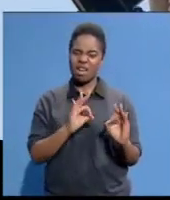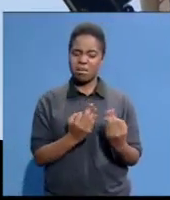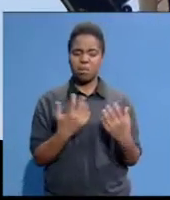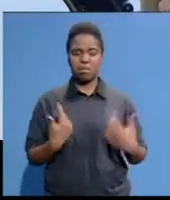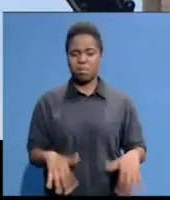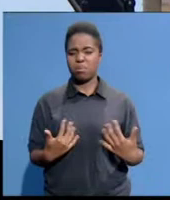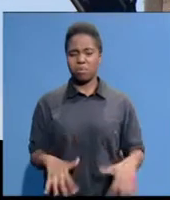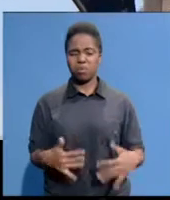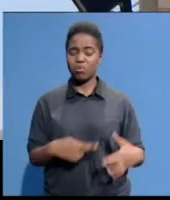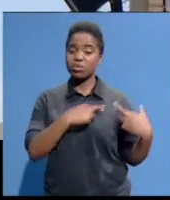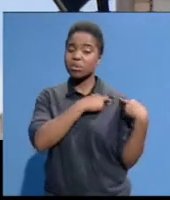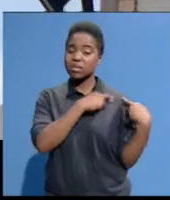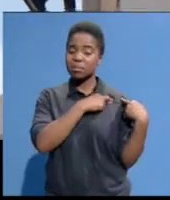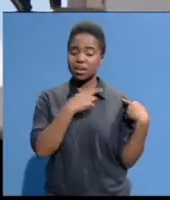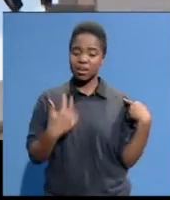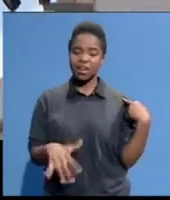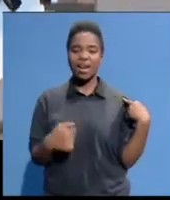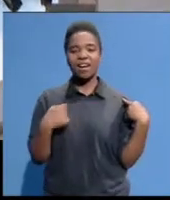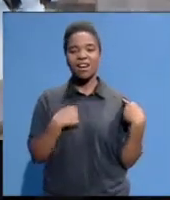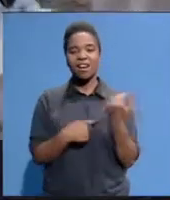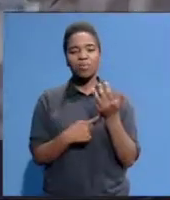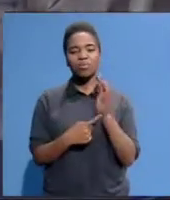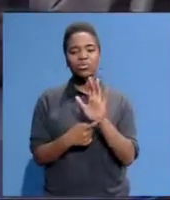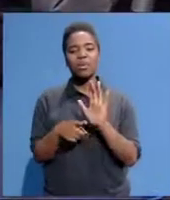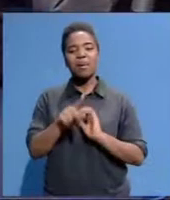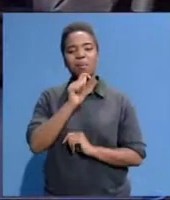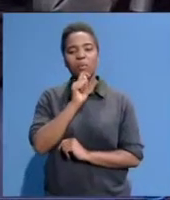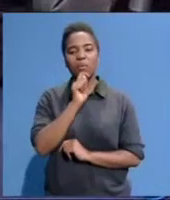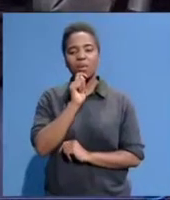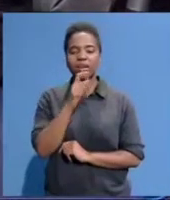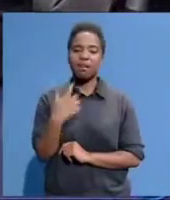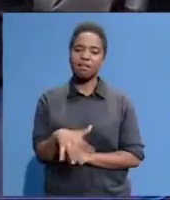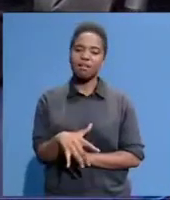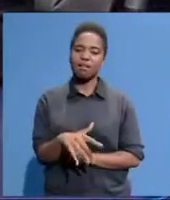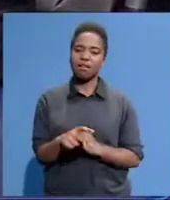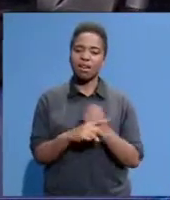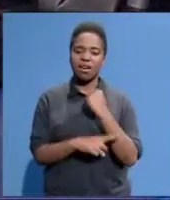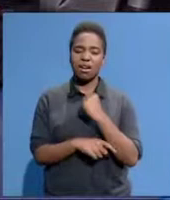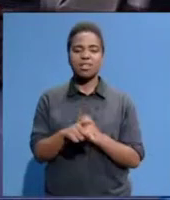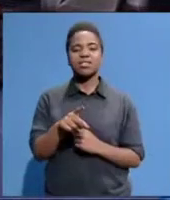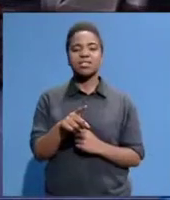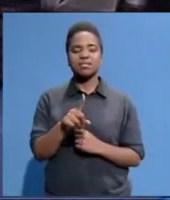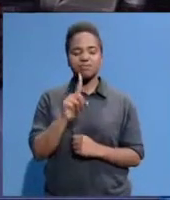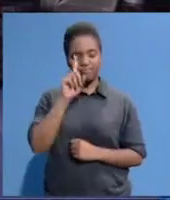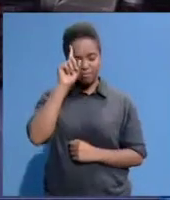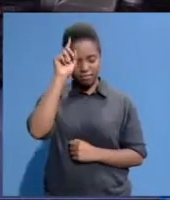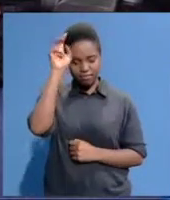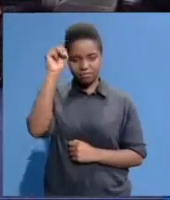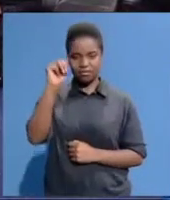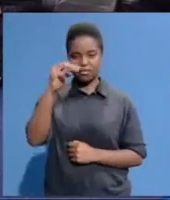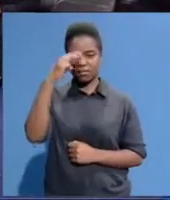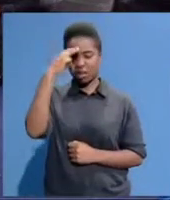massive responsibility, as those visuals show that for the very, very last time, the presence of Utata physically